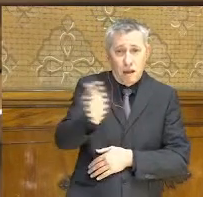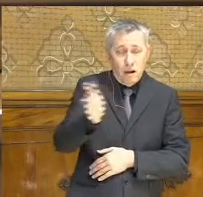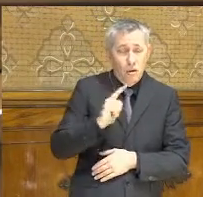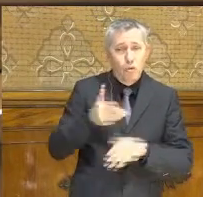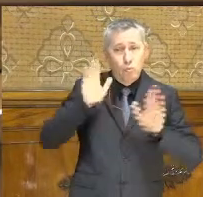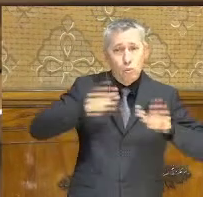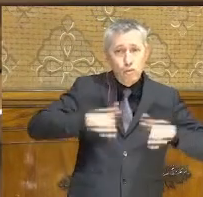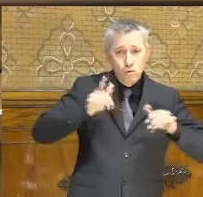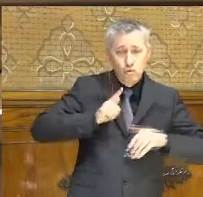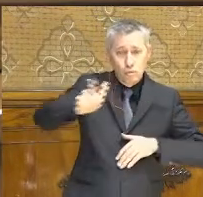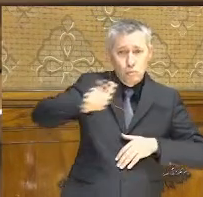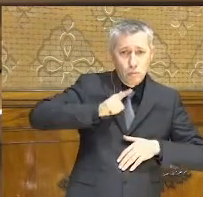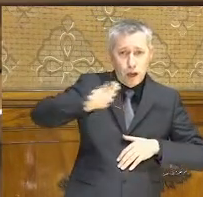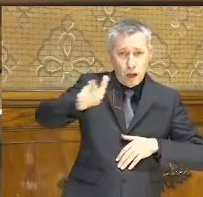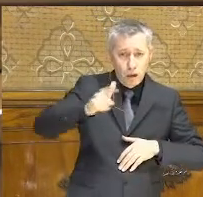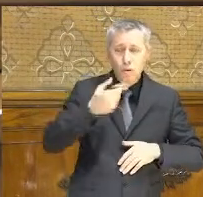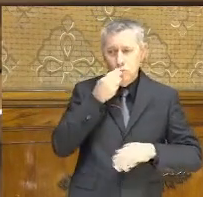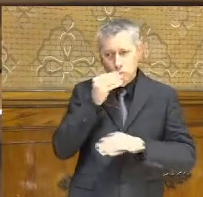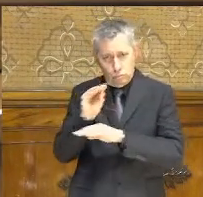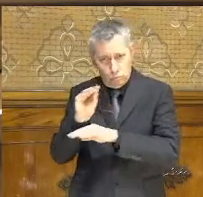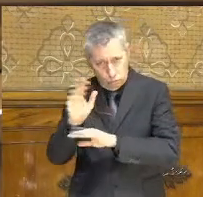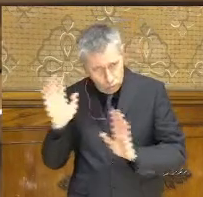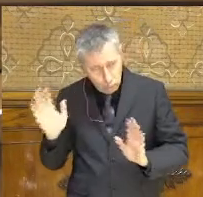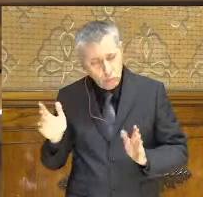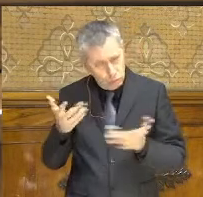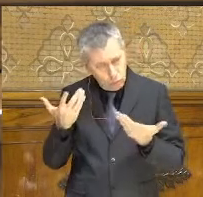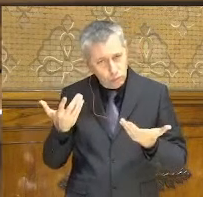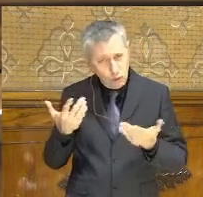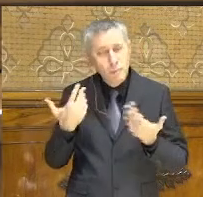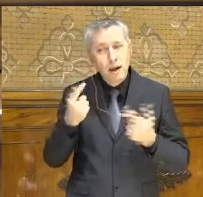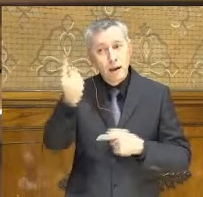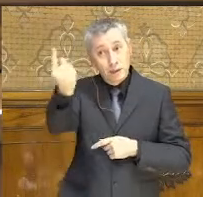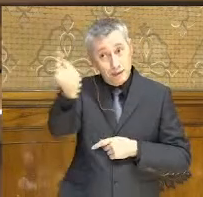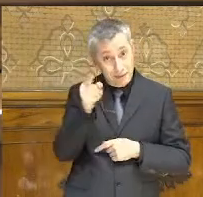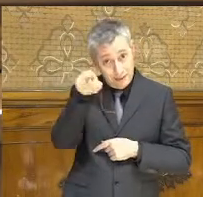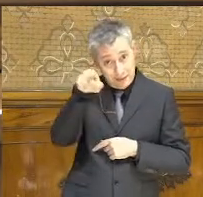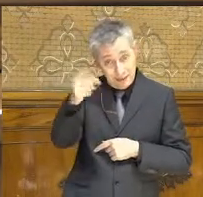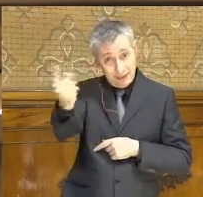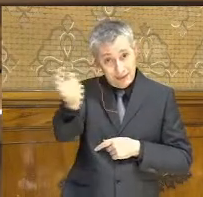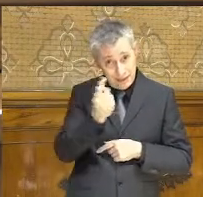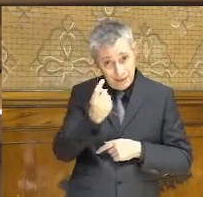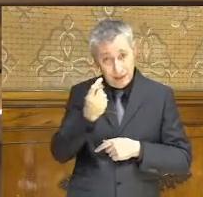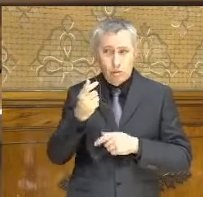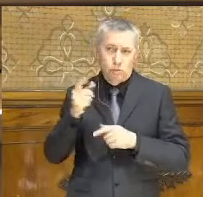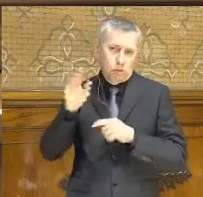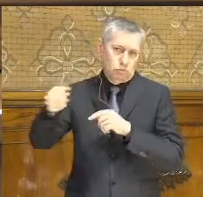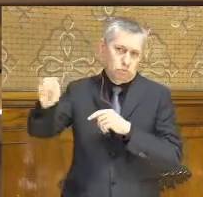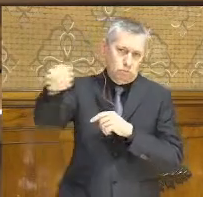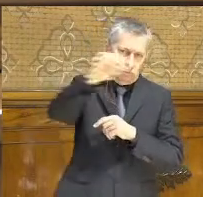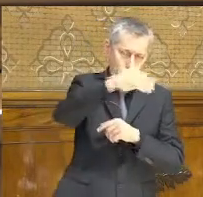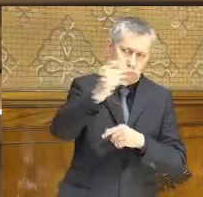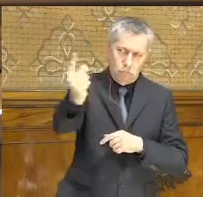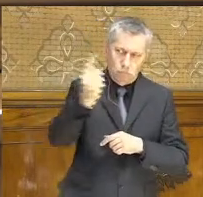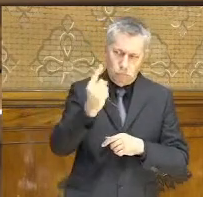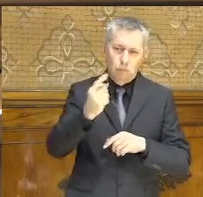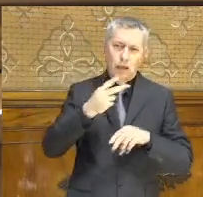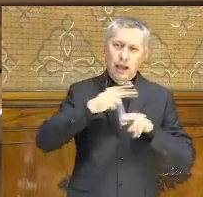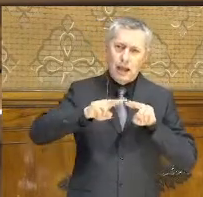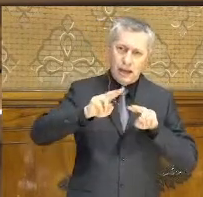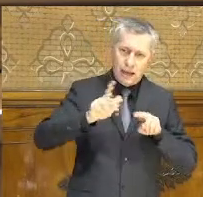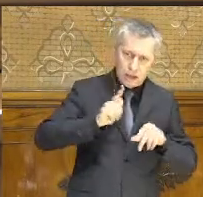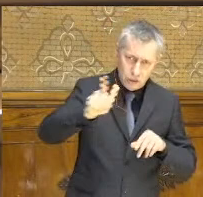he says, the traveler, even if he's of the same nationality, language, tradition,